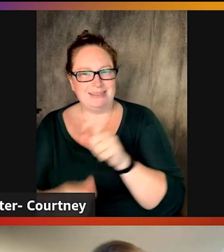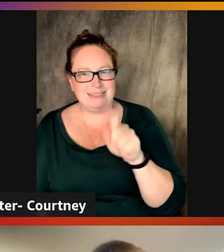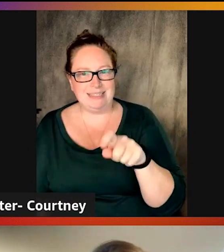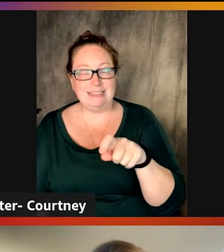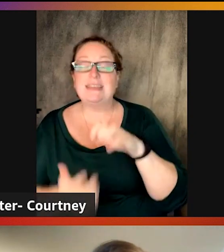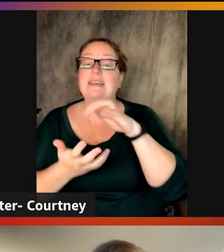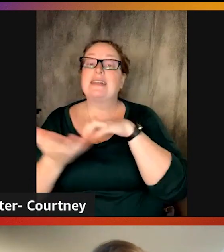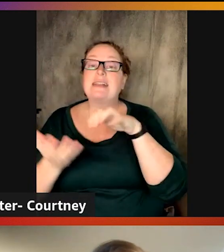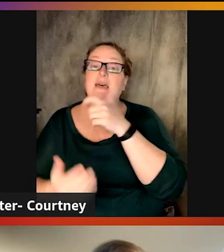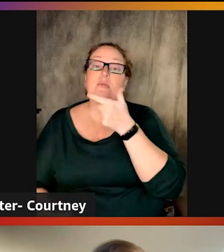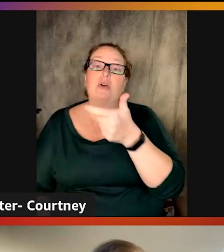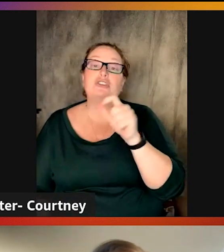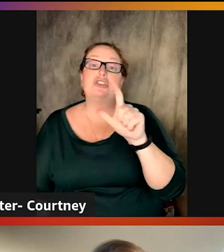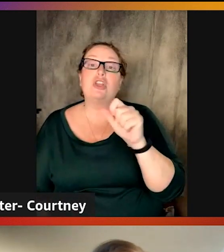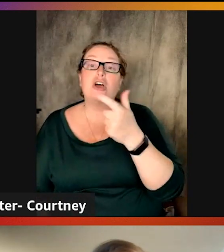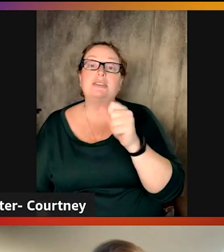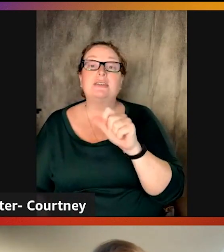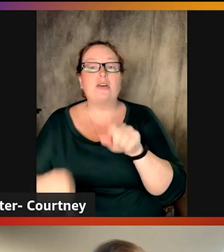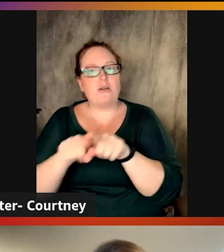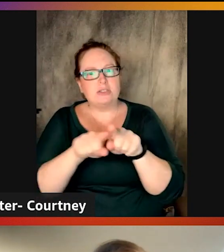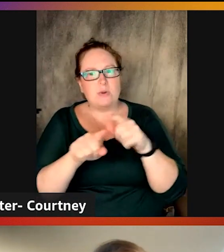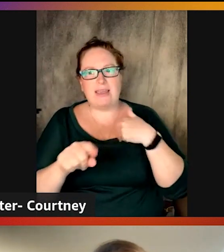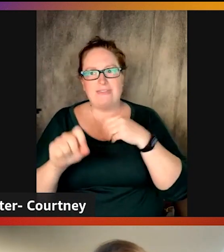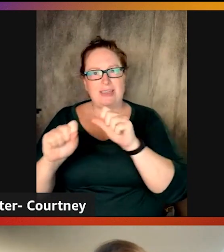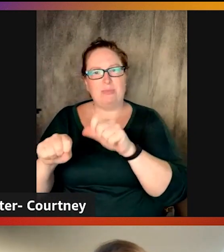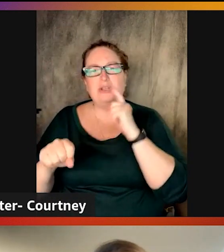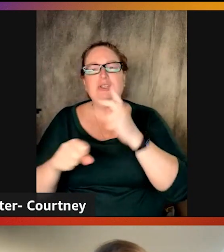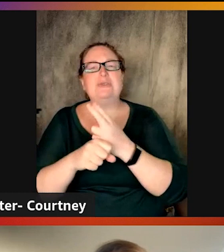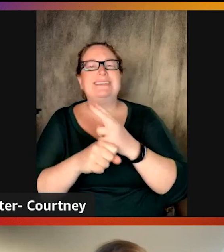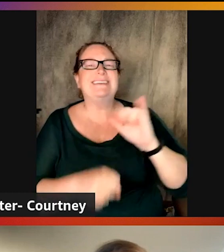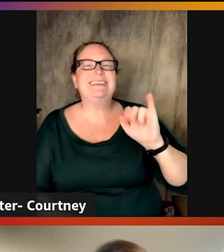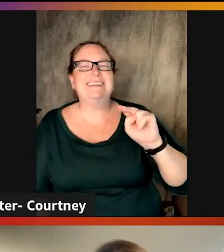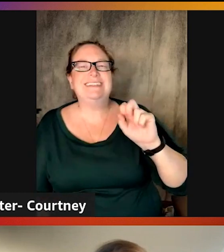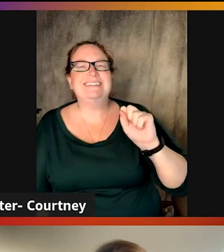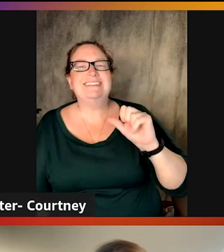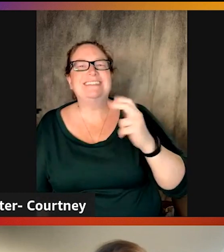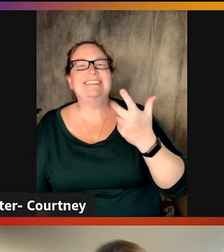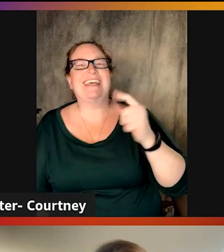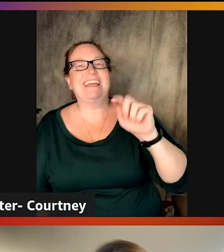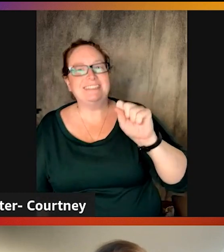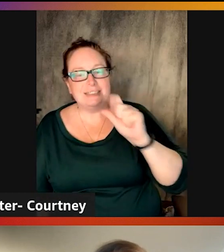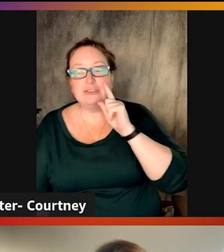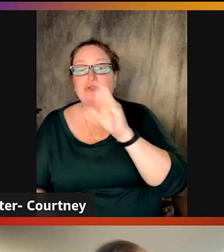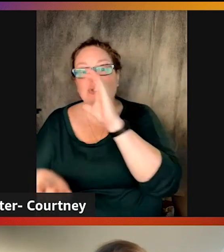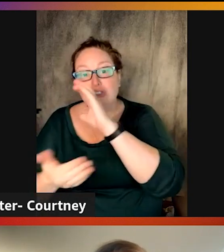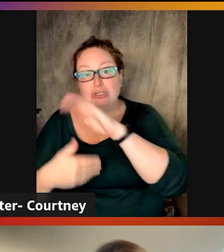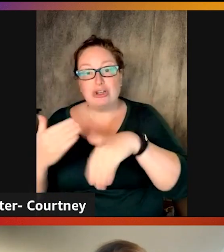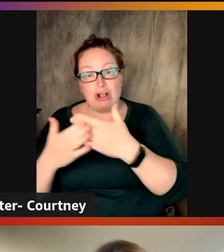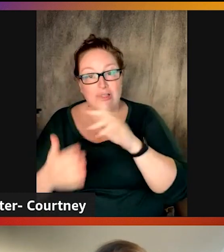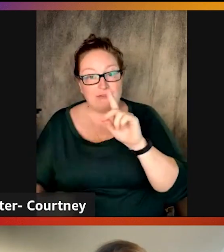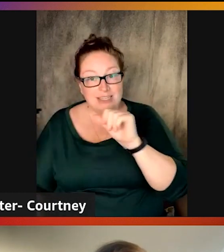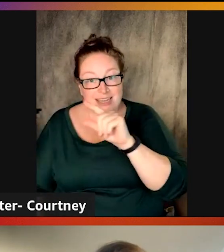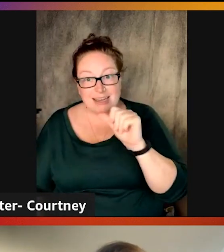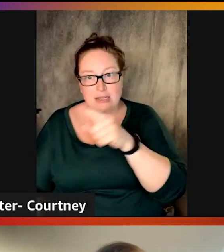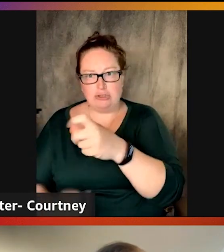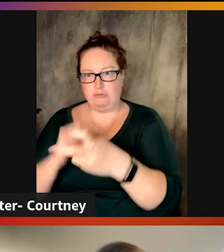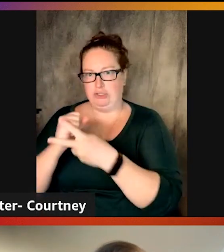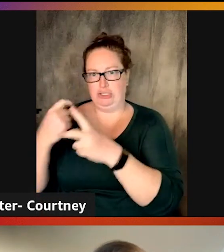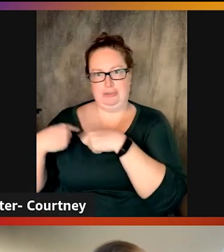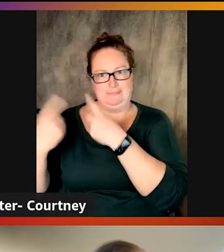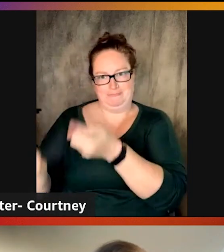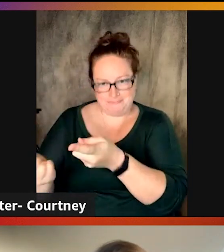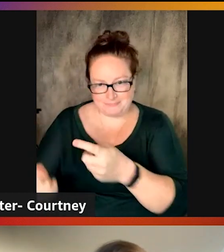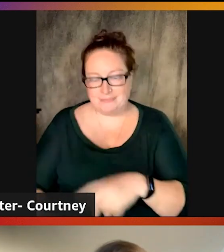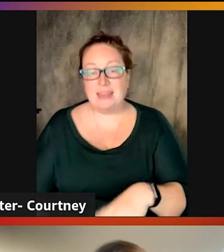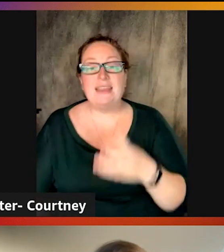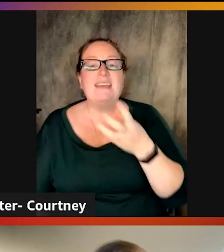also provides you capabilities using CloudWatch Log Insights to interactively search all of the data that you have stored with us over a long period of time. And just a